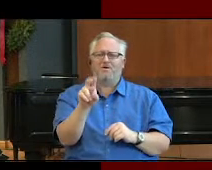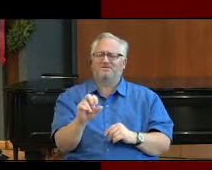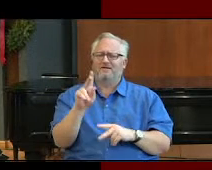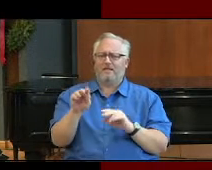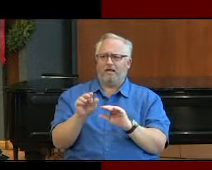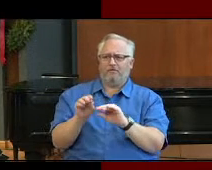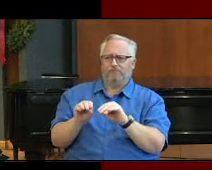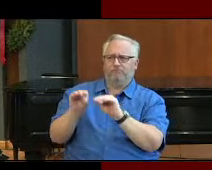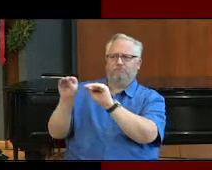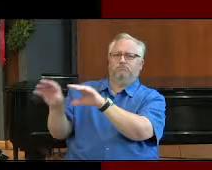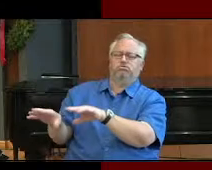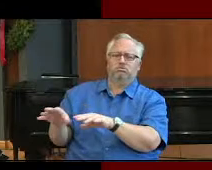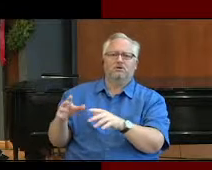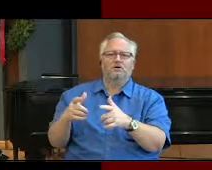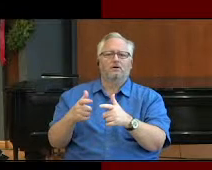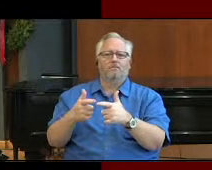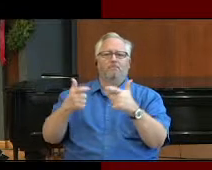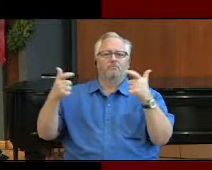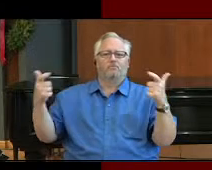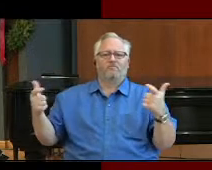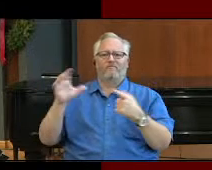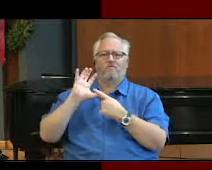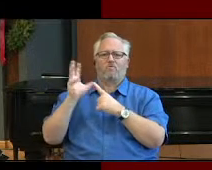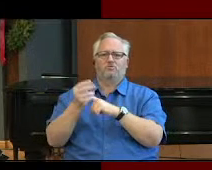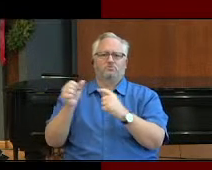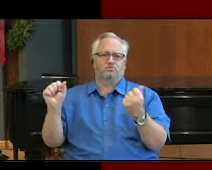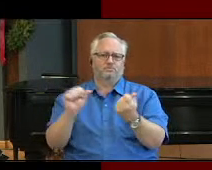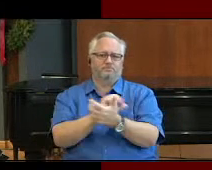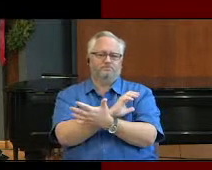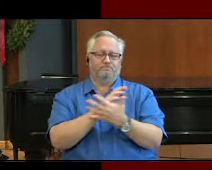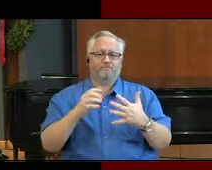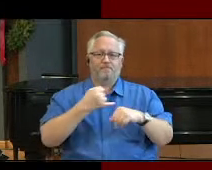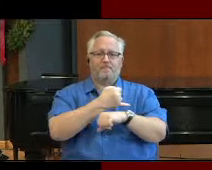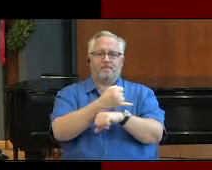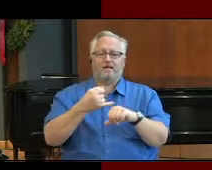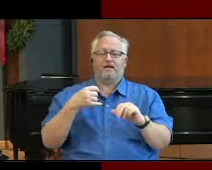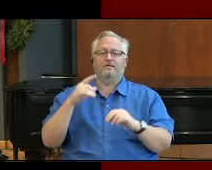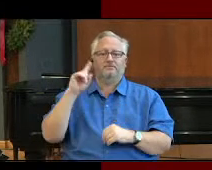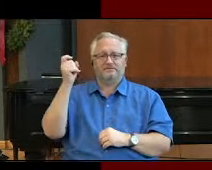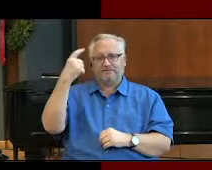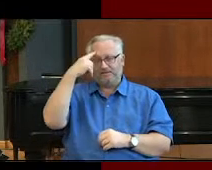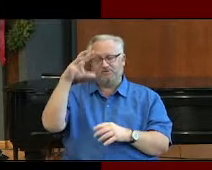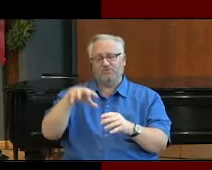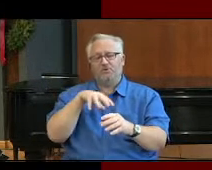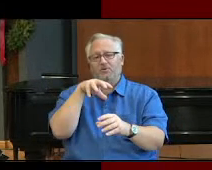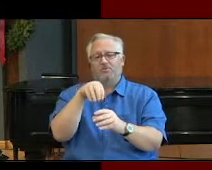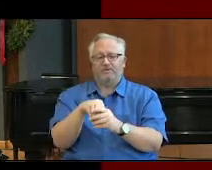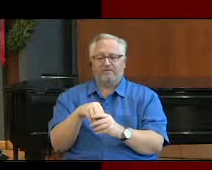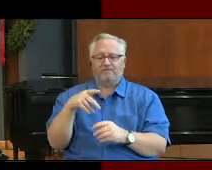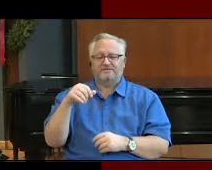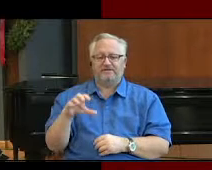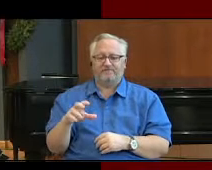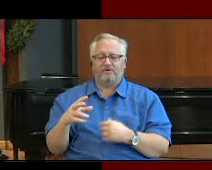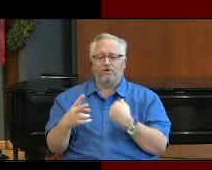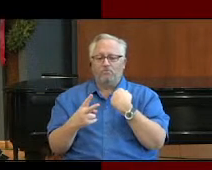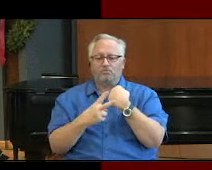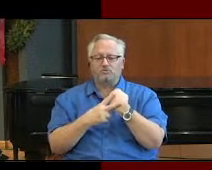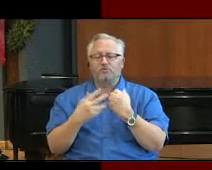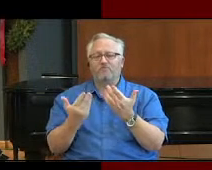is a profound cultural injury. Island states in the Pacific preserve fresh water in pools and